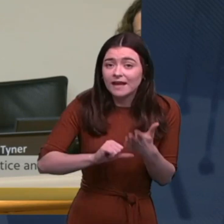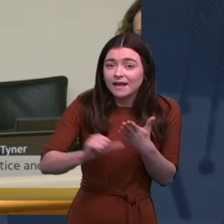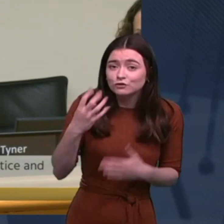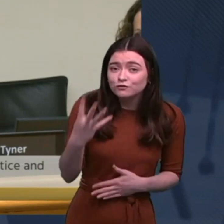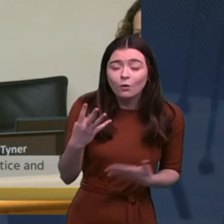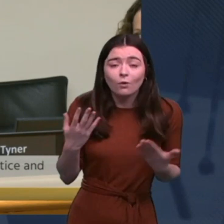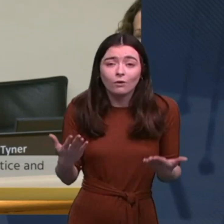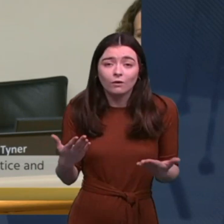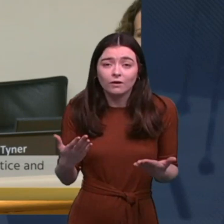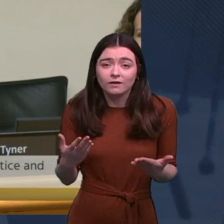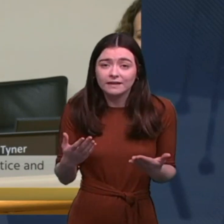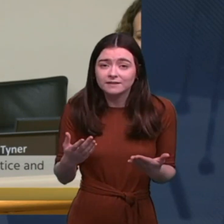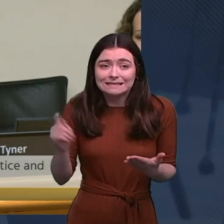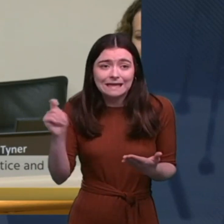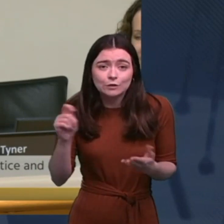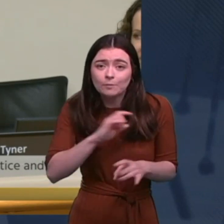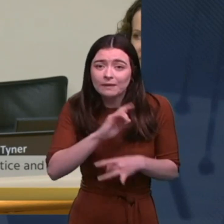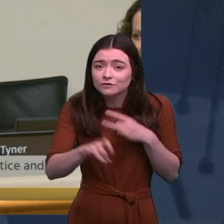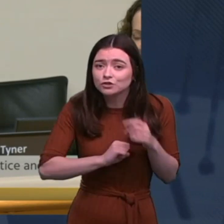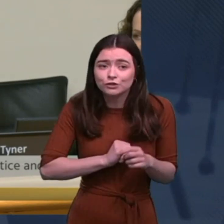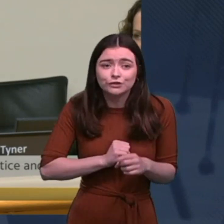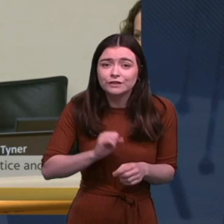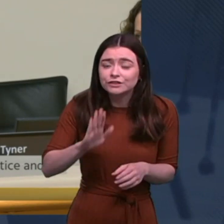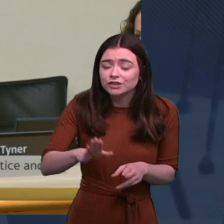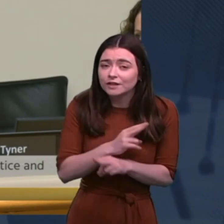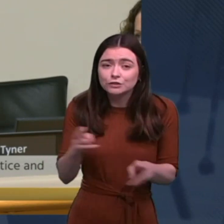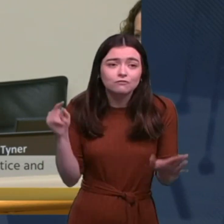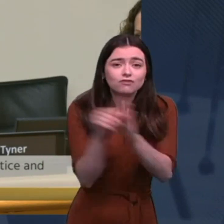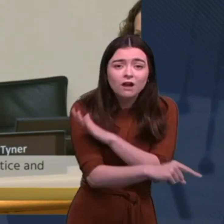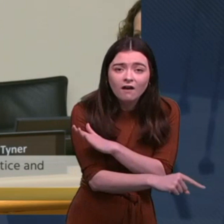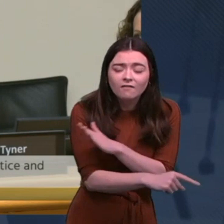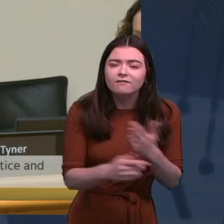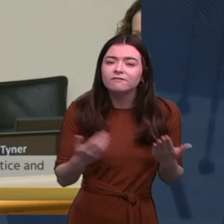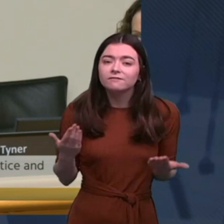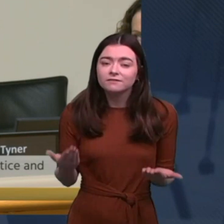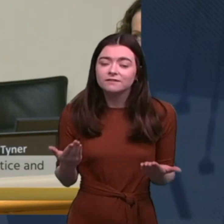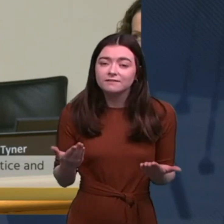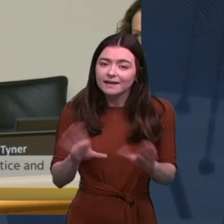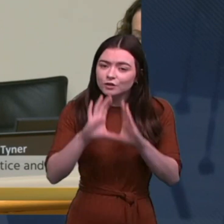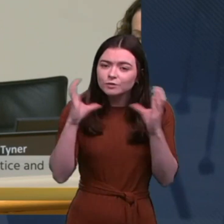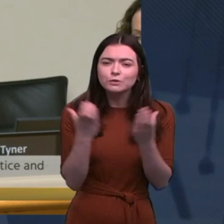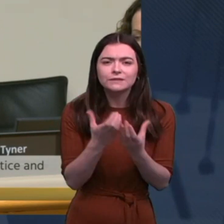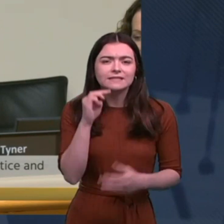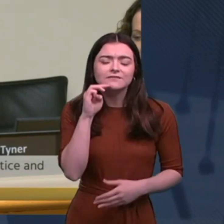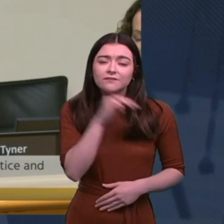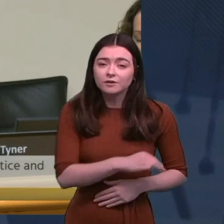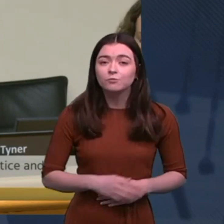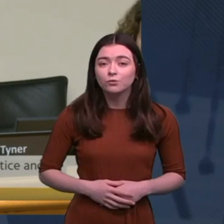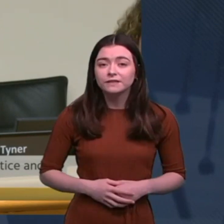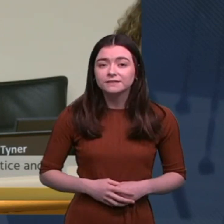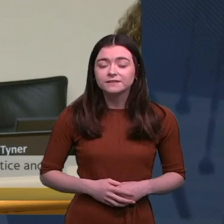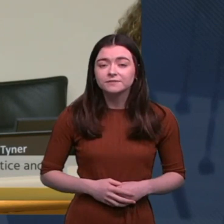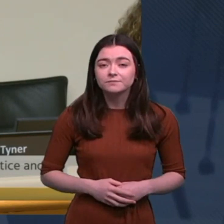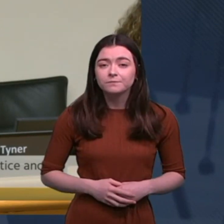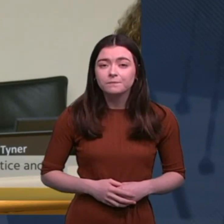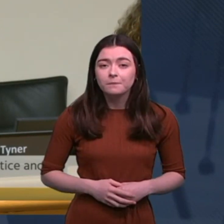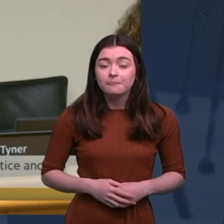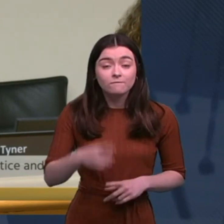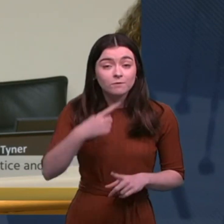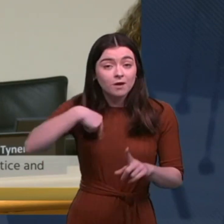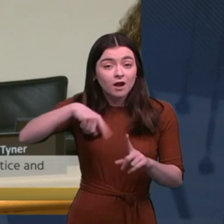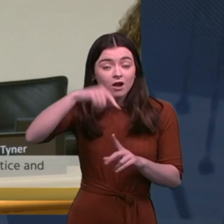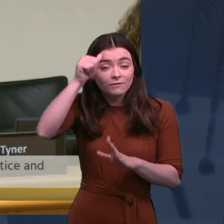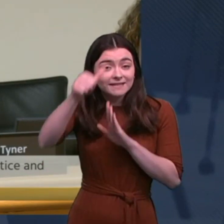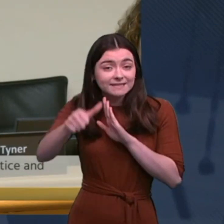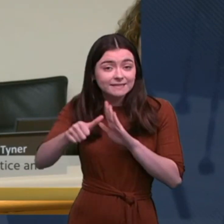sure the child doesn't flee, the parent, that community are significant. From our